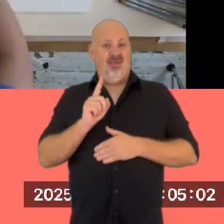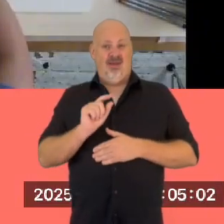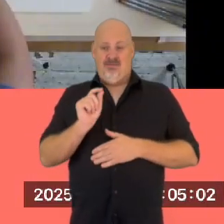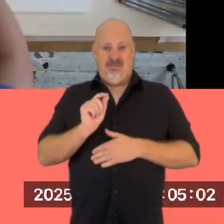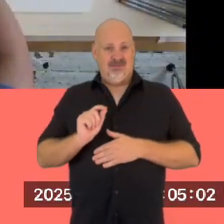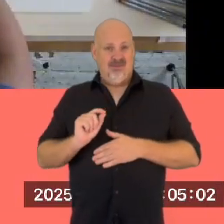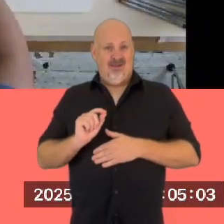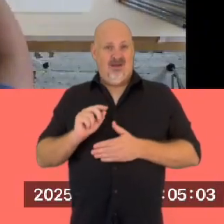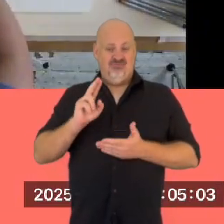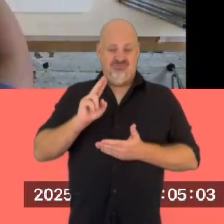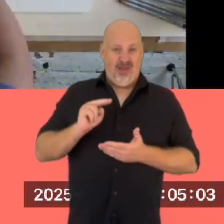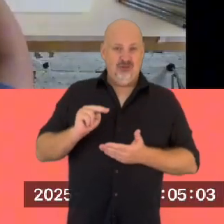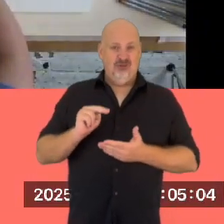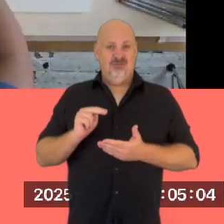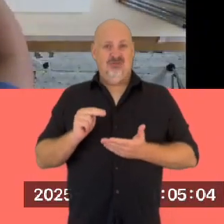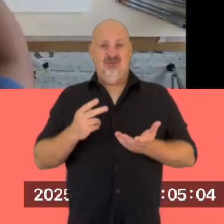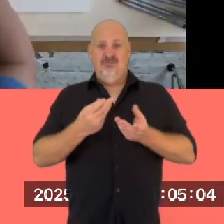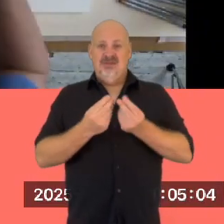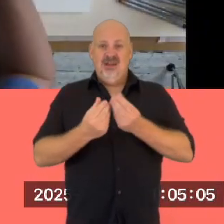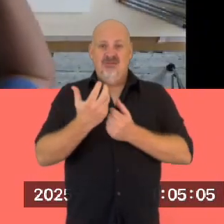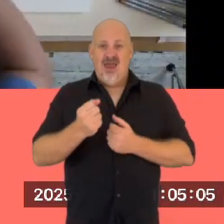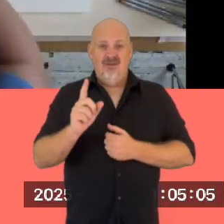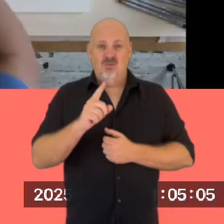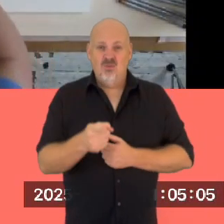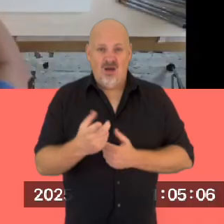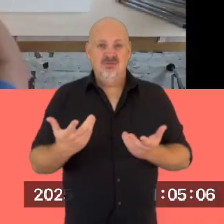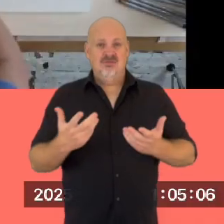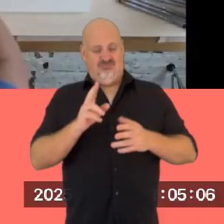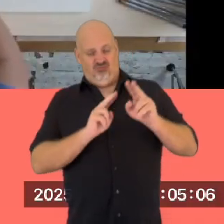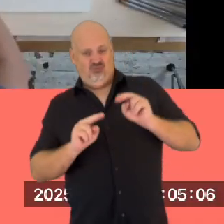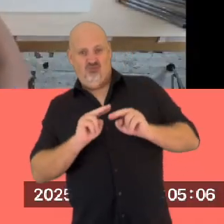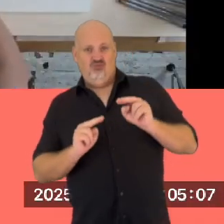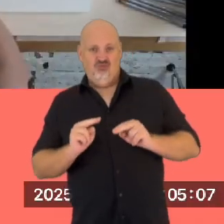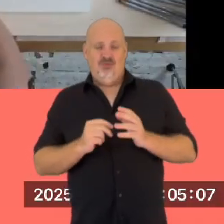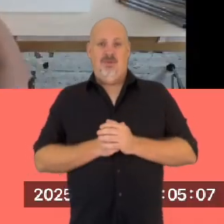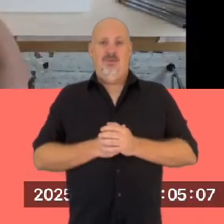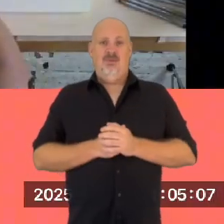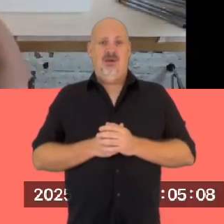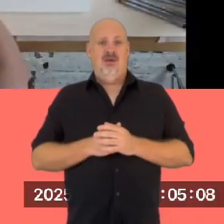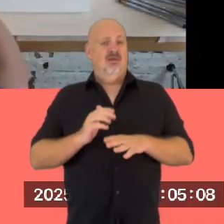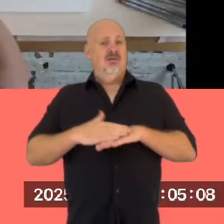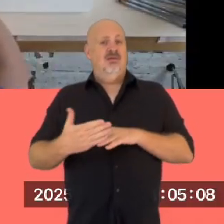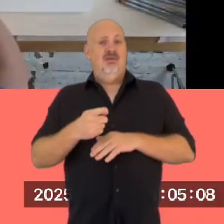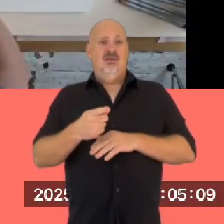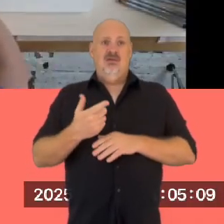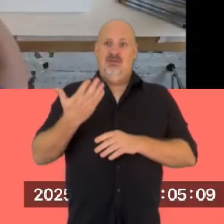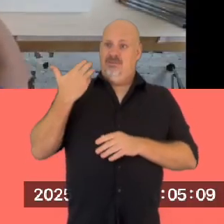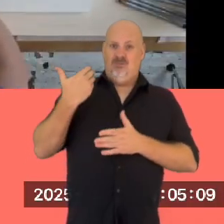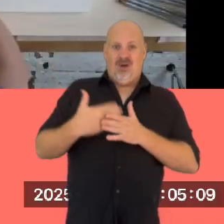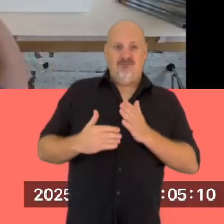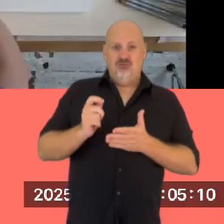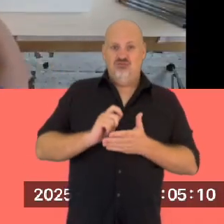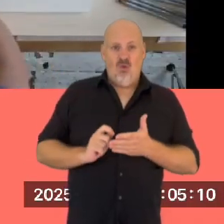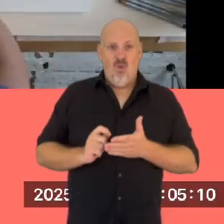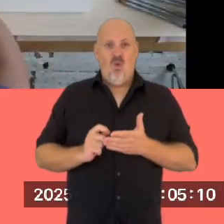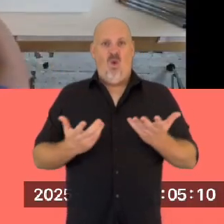simple act of putting pencil, brush, whatever materials you have to paper. And as I mentioned, it doesn't matter